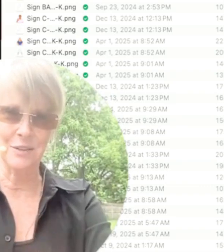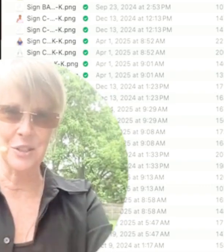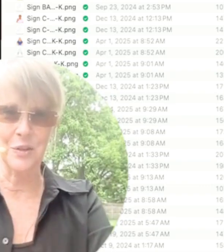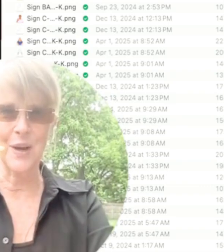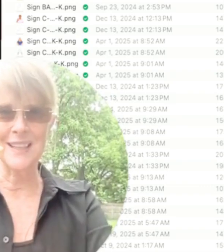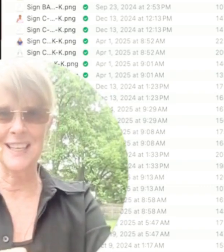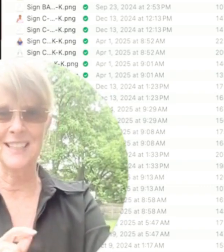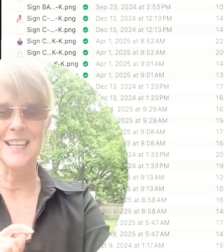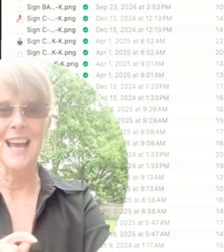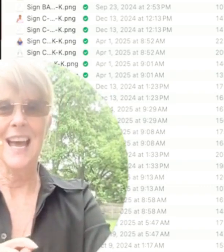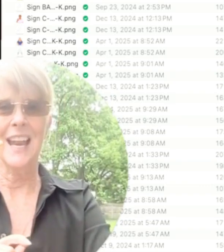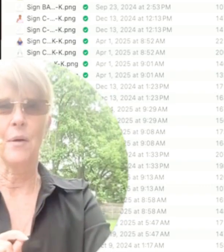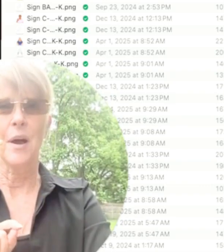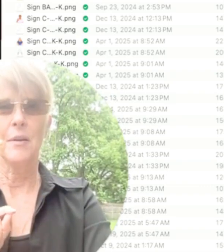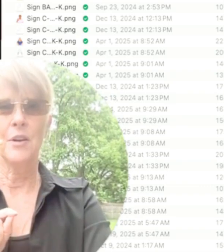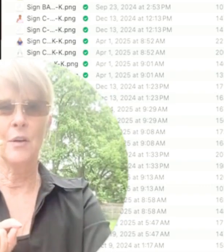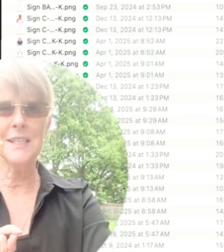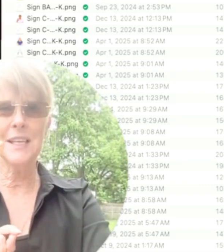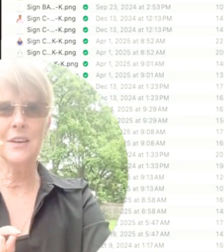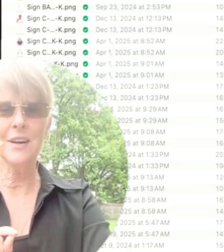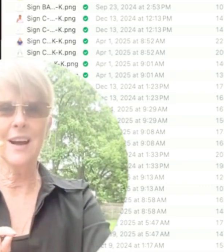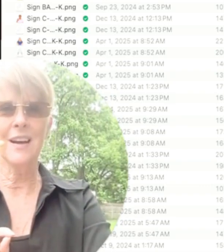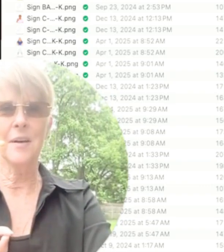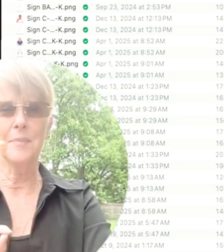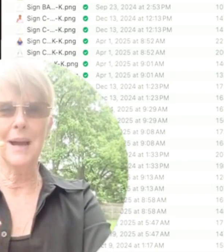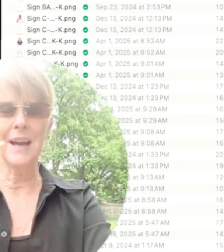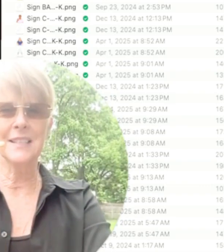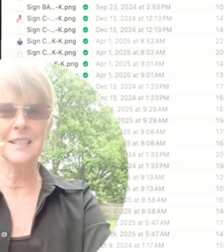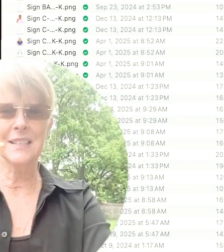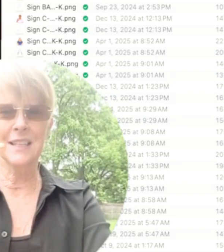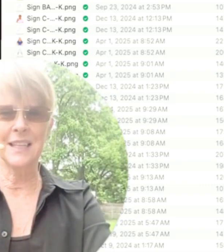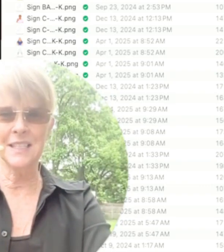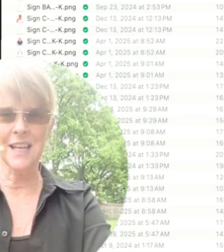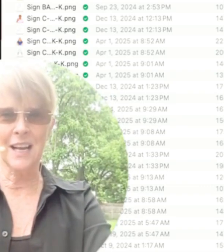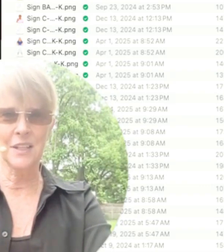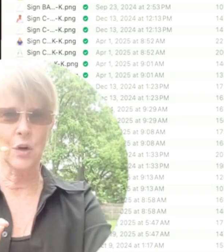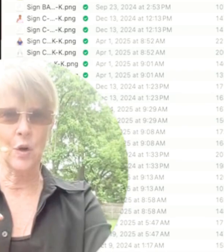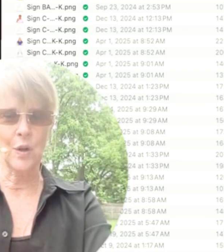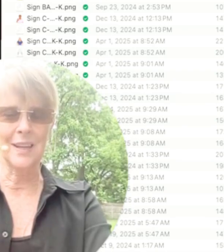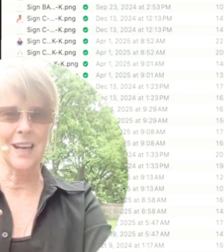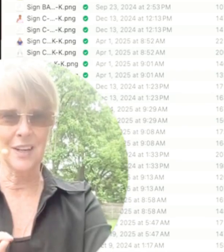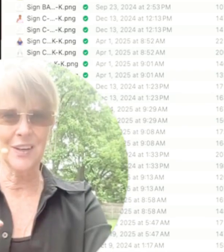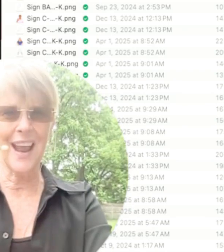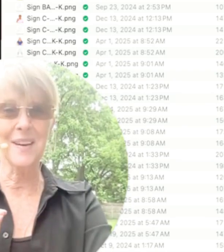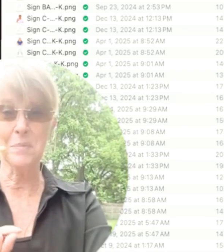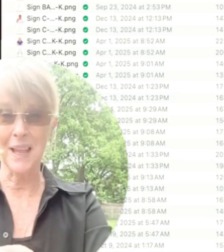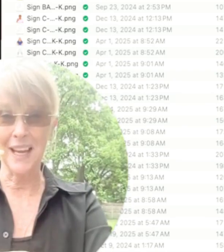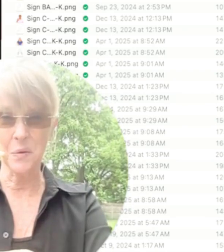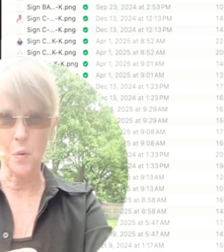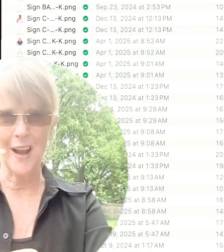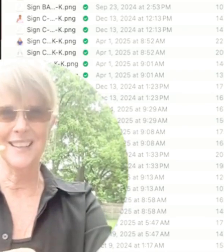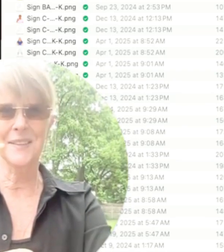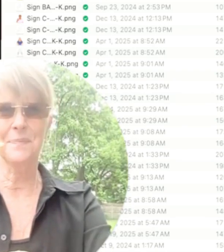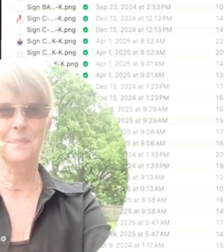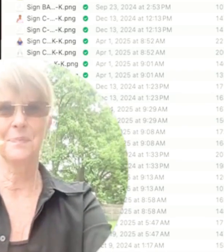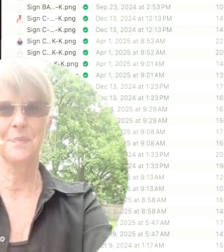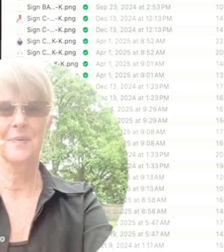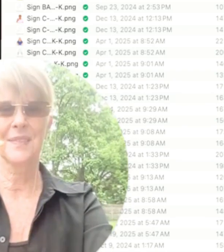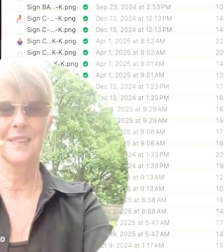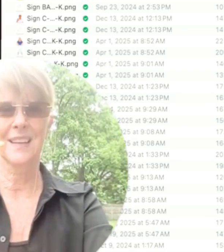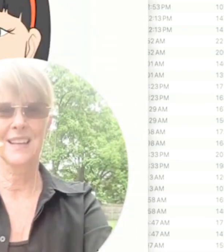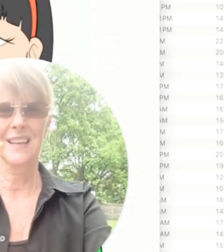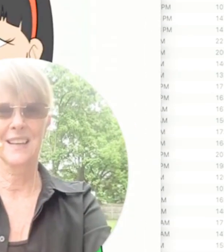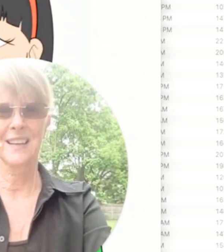I will show you at the end. Now, notice here, these signs are all in color and black and white.